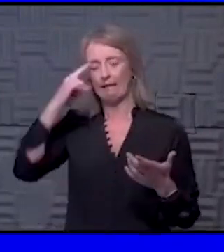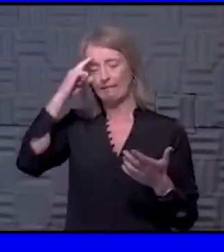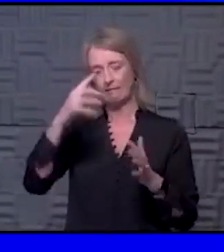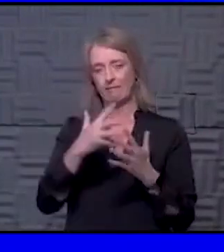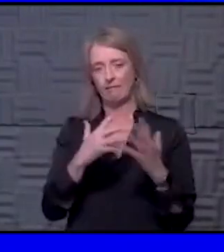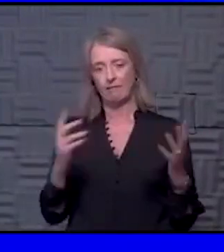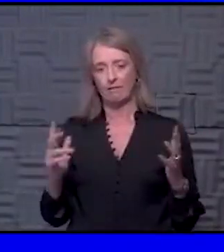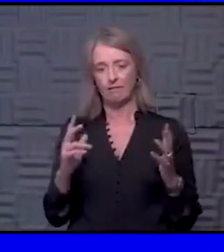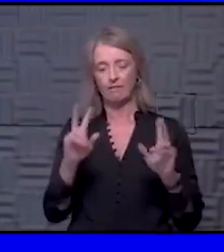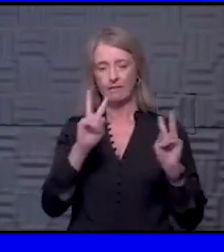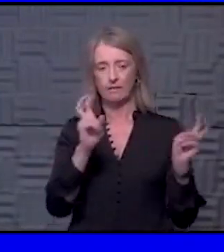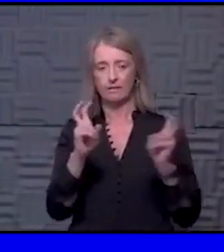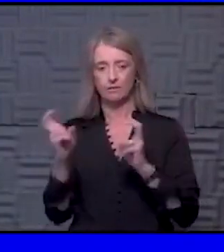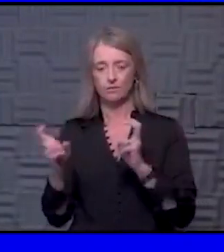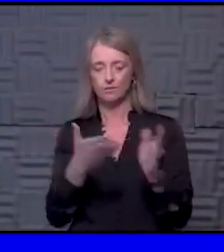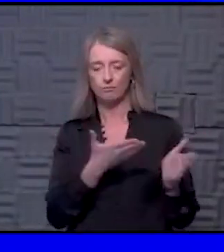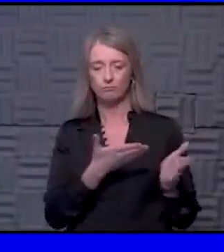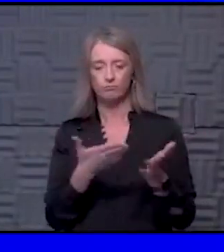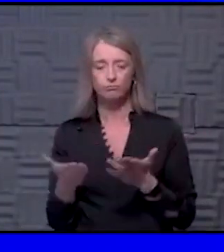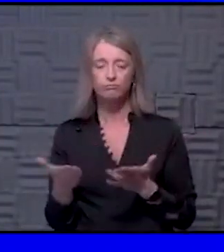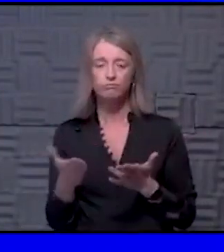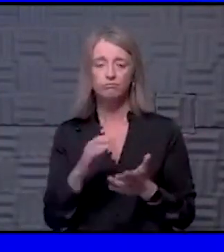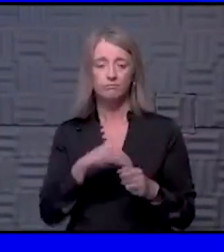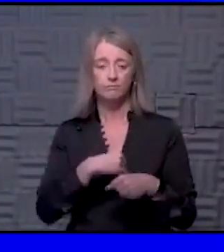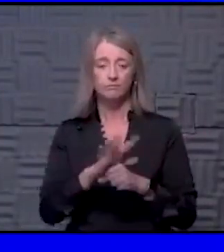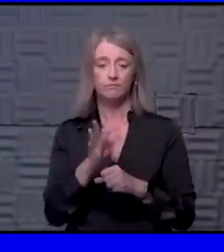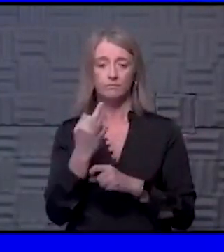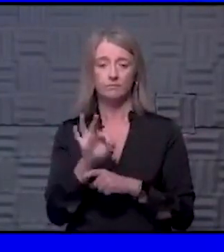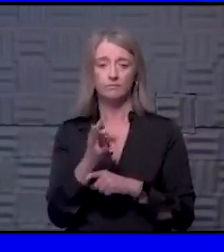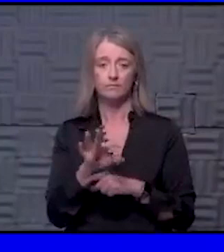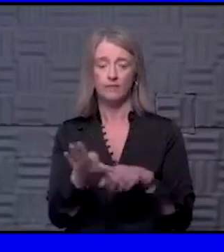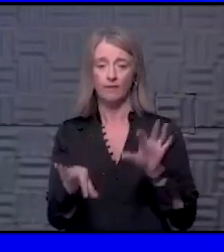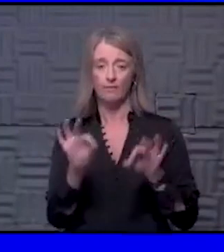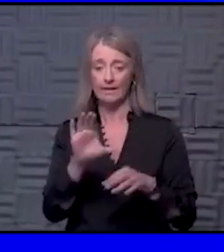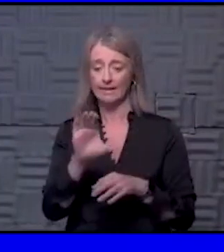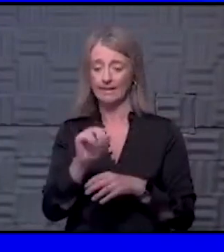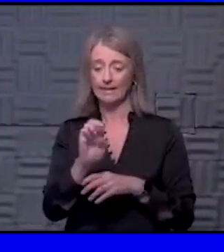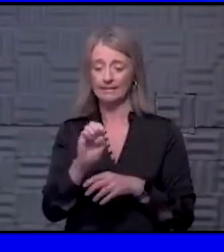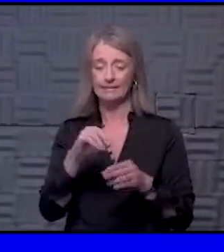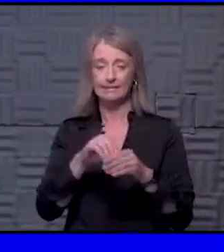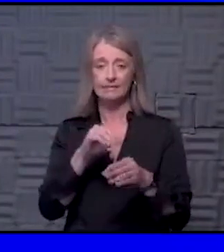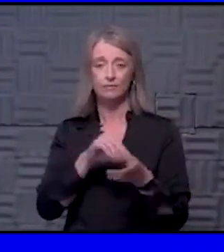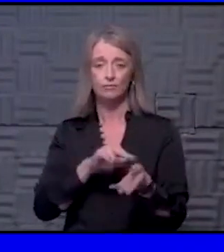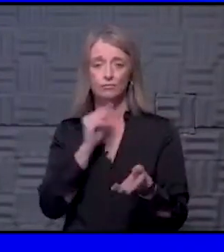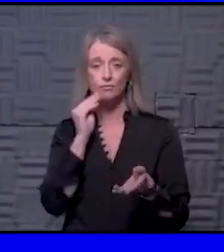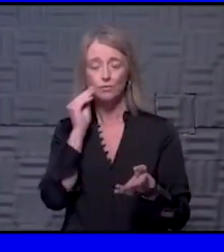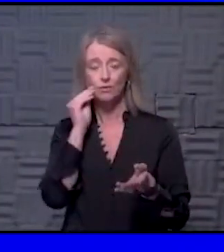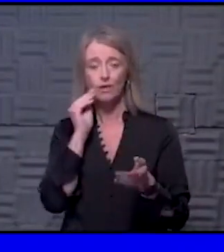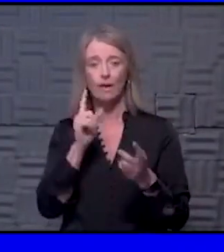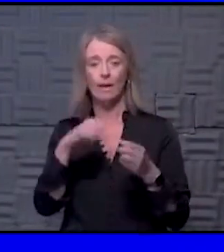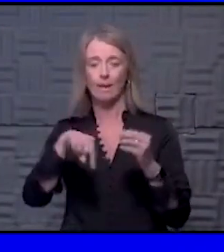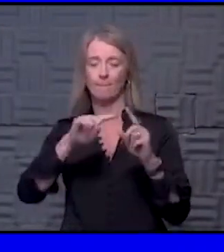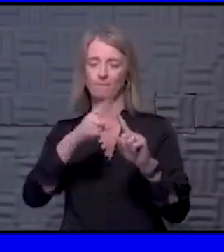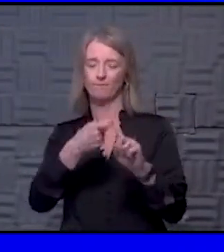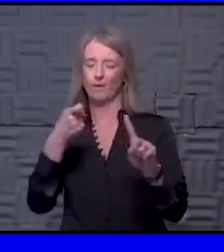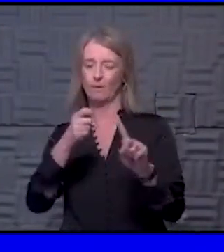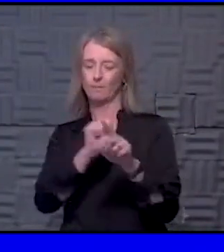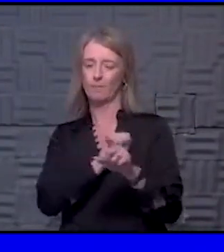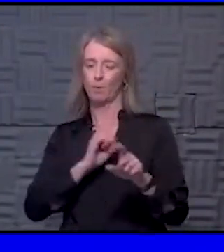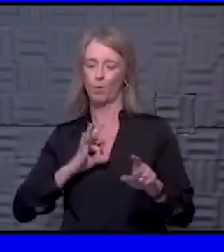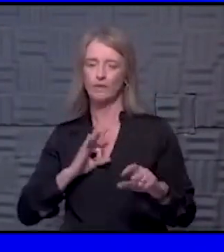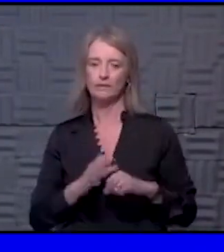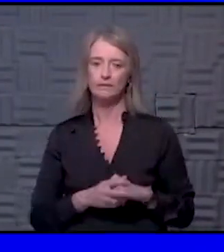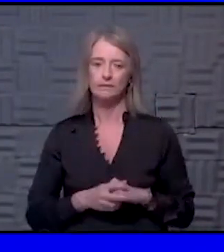lot of the issues about bringing COVID-19 or finding cases in the nursing facility probably revolve around the employees.